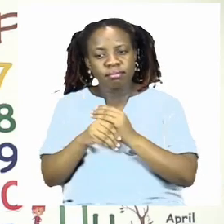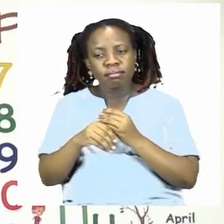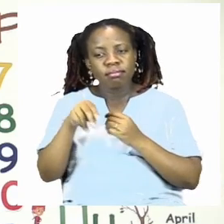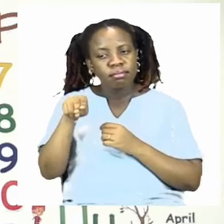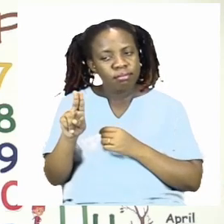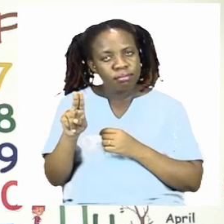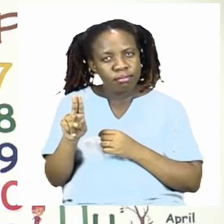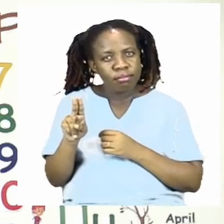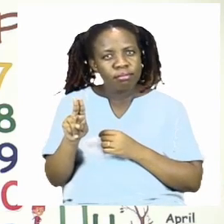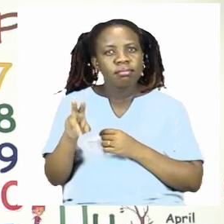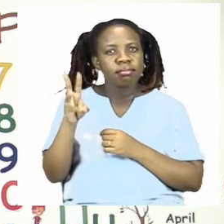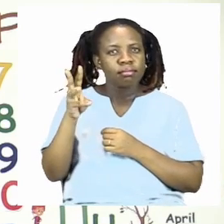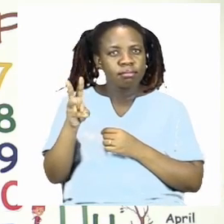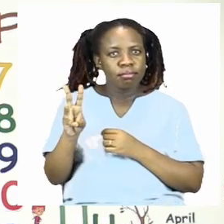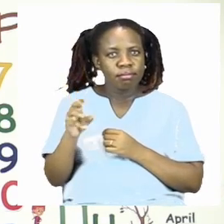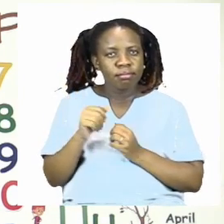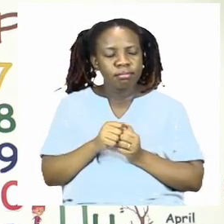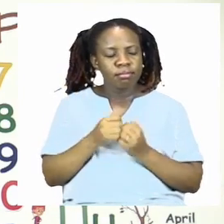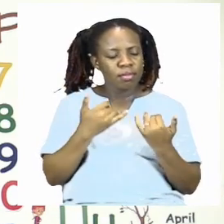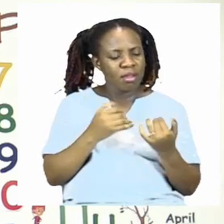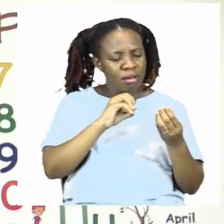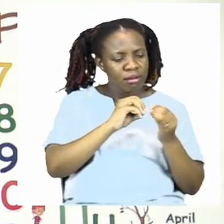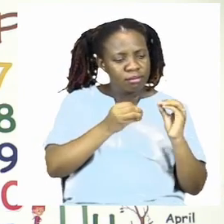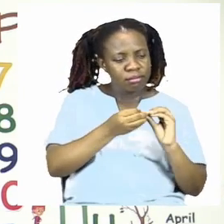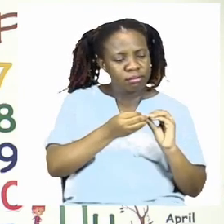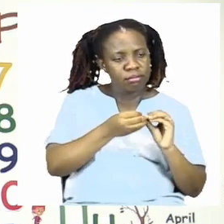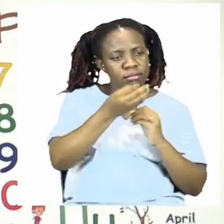6. And then we look at the number, and then you will see